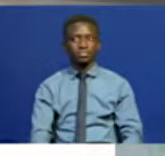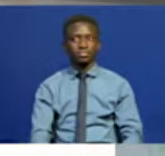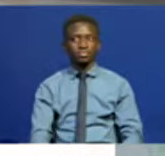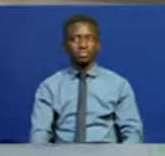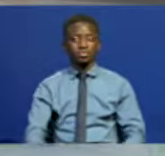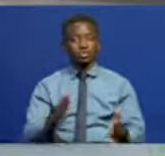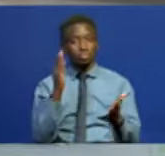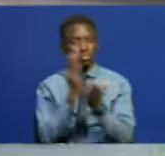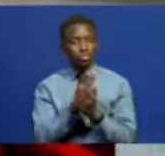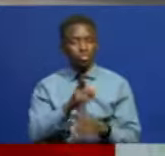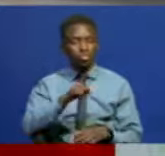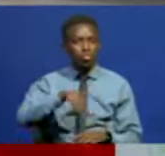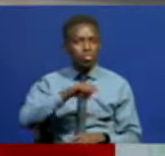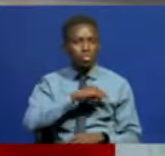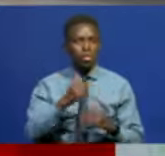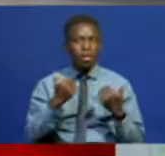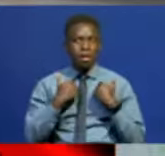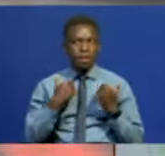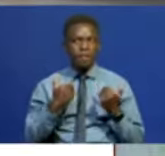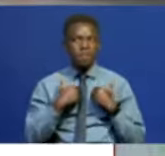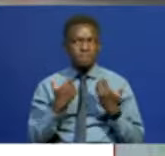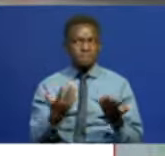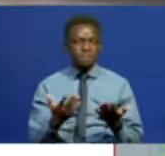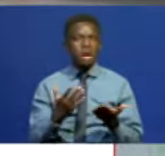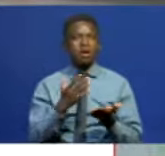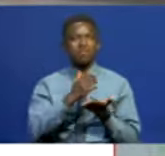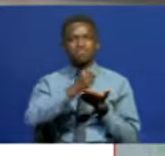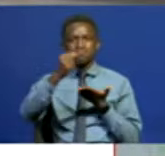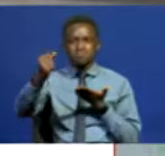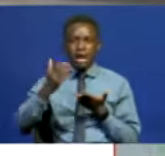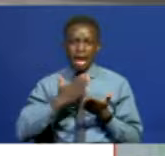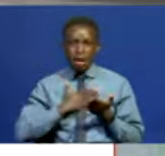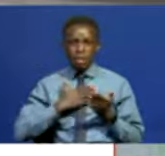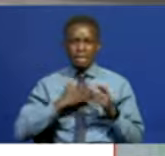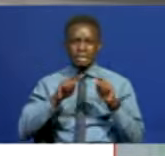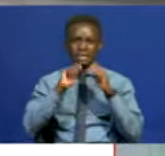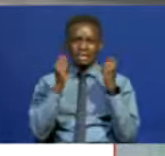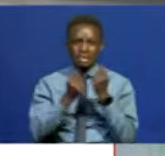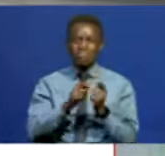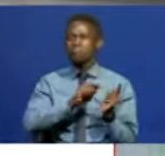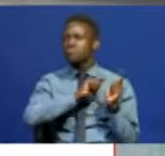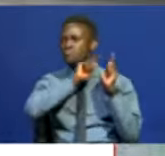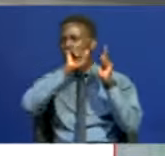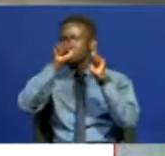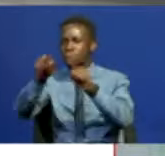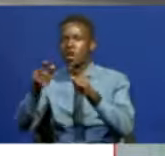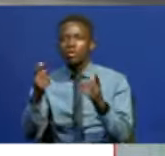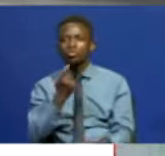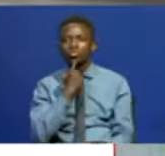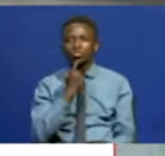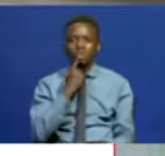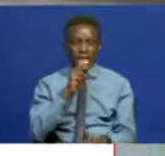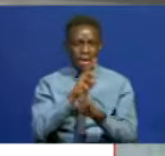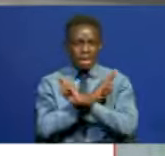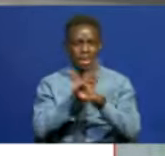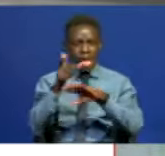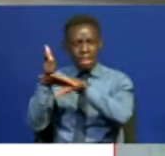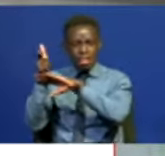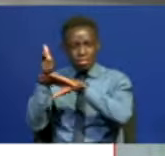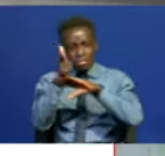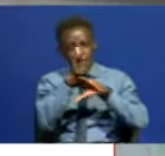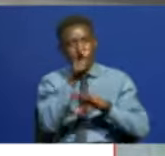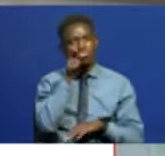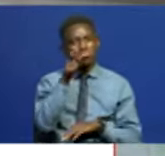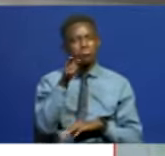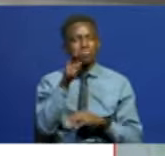Of course, we have deployed a very dedicated team all the way to Turkana to cover that seventh edition of the Turkana